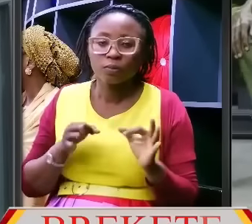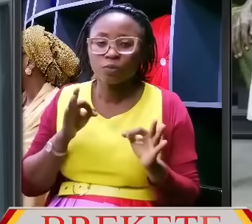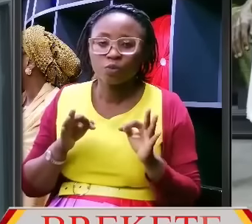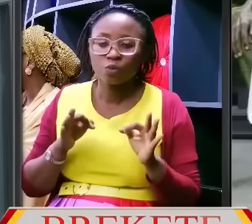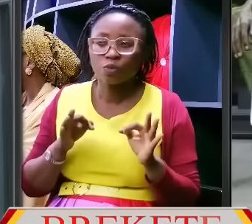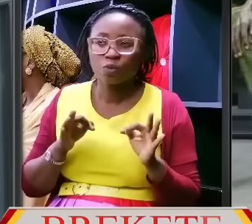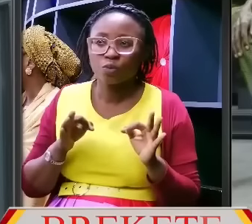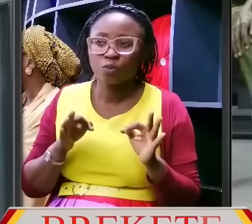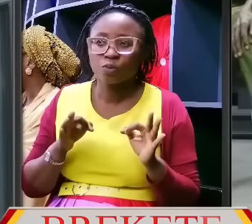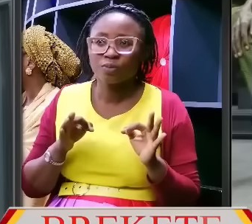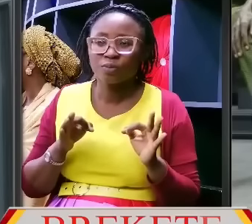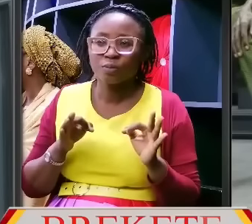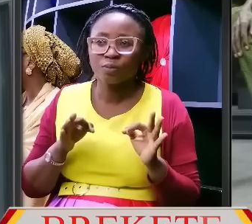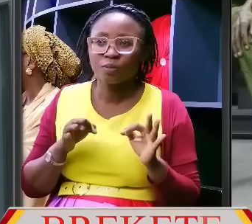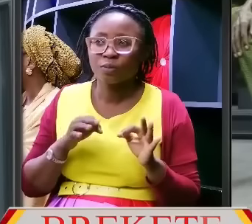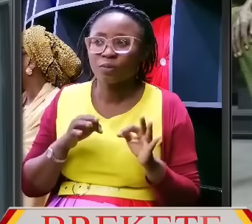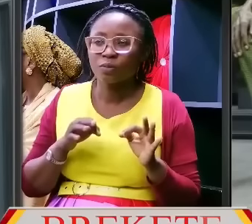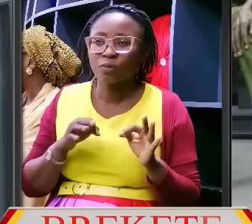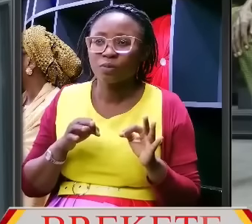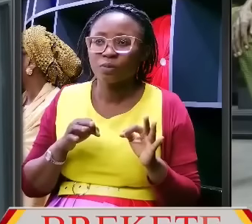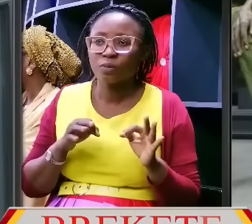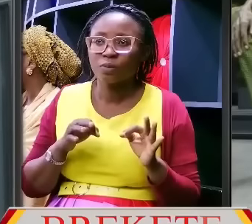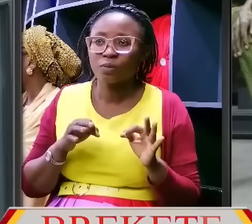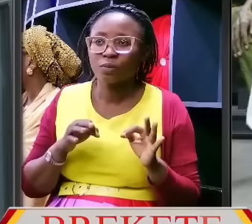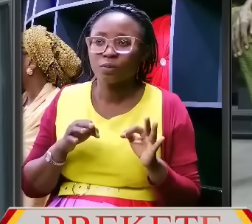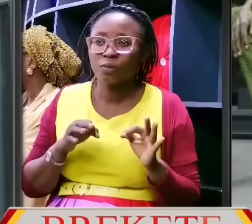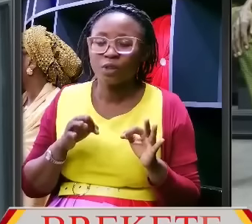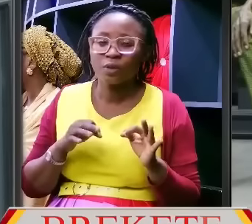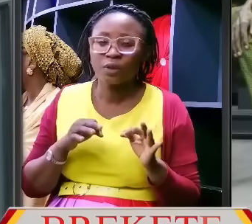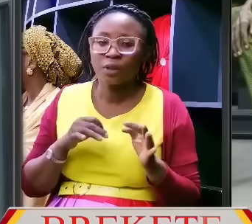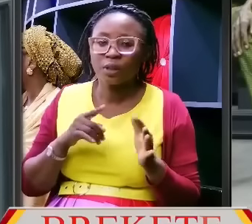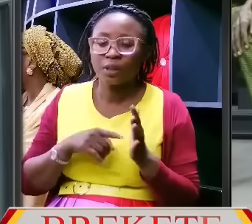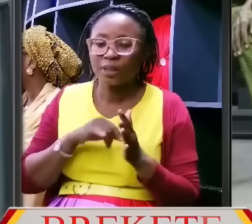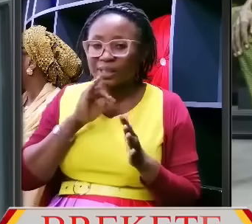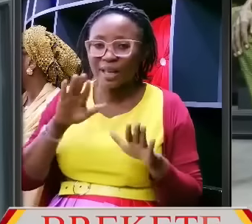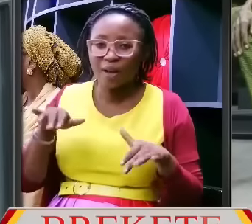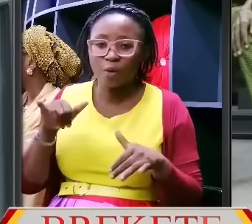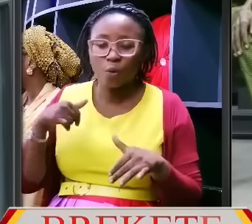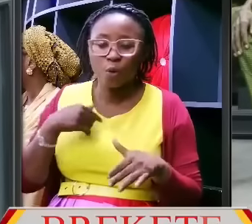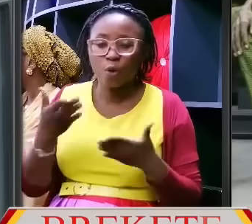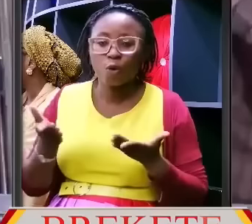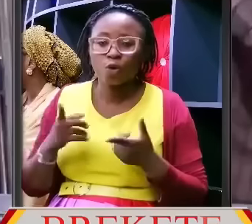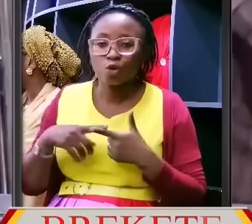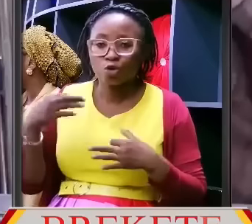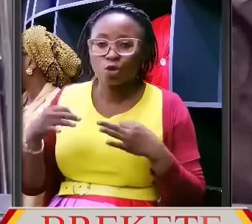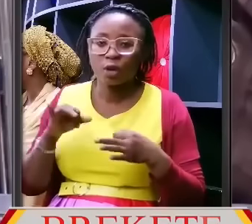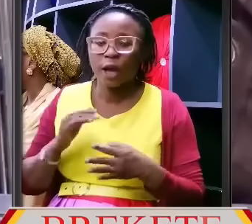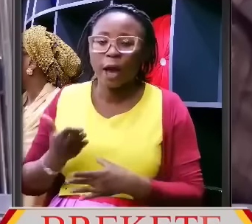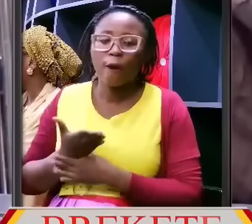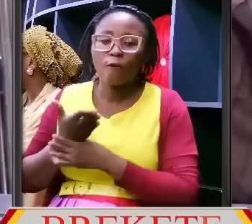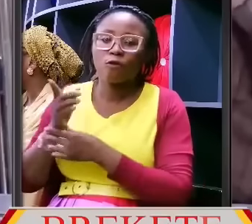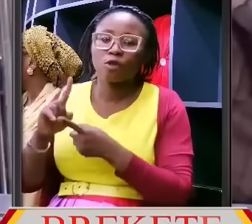If he be said true now they get this case, now God he had over this case too. Yes. Now God will judge the case.